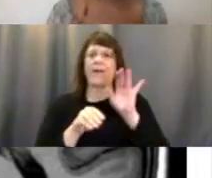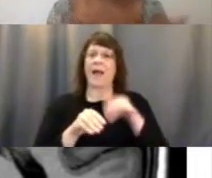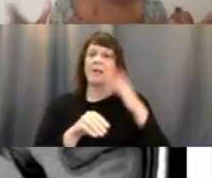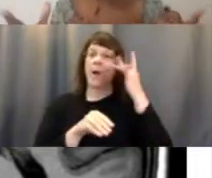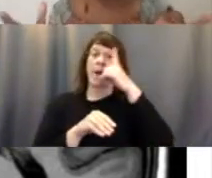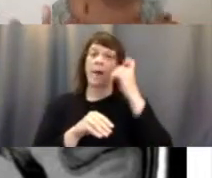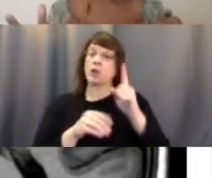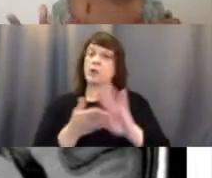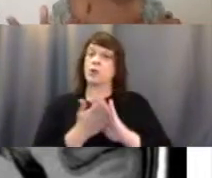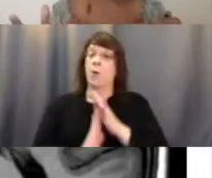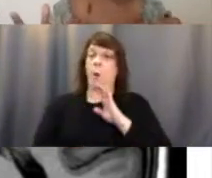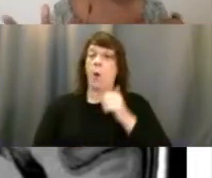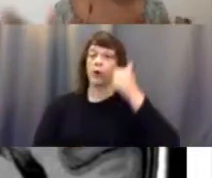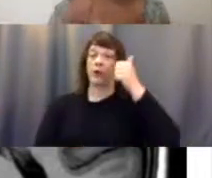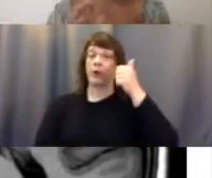as you grow older,